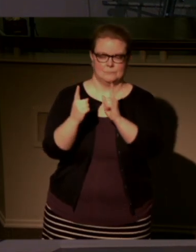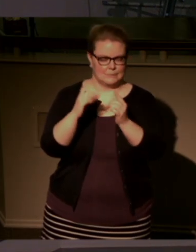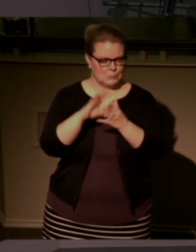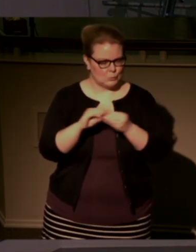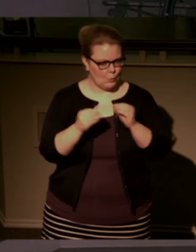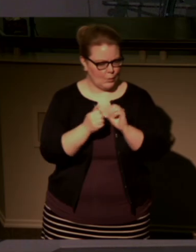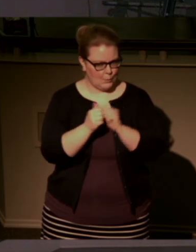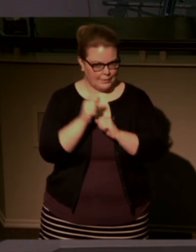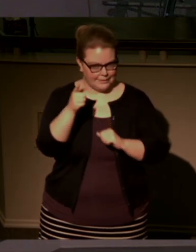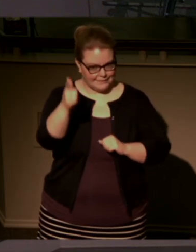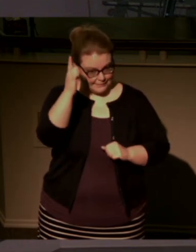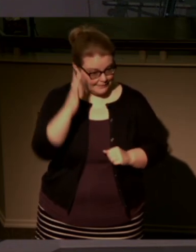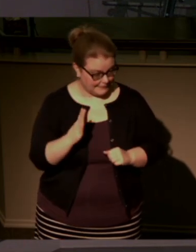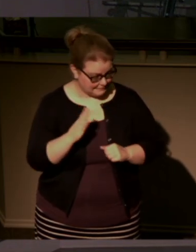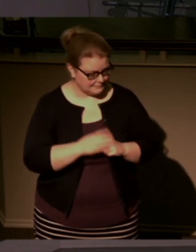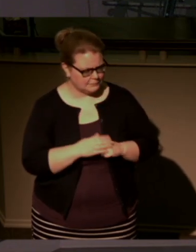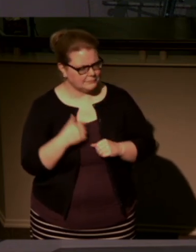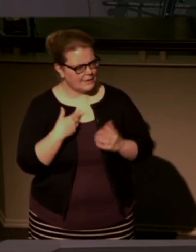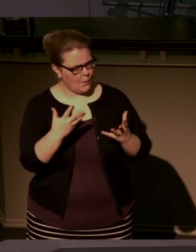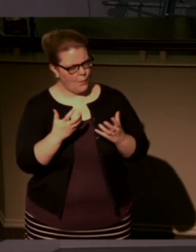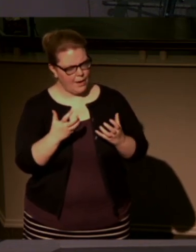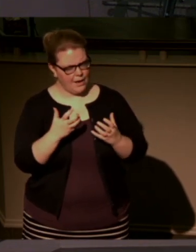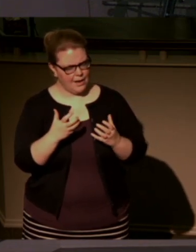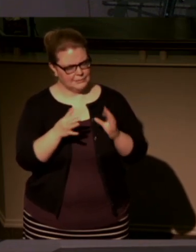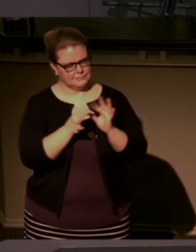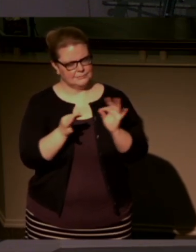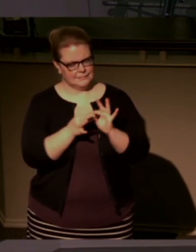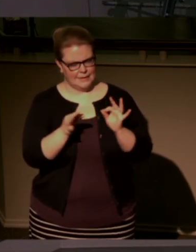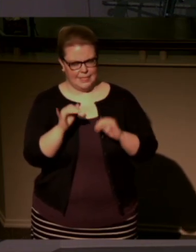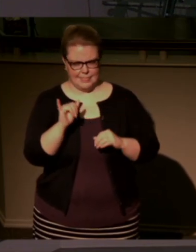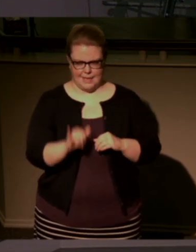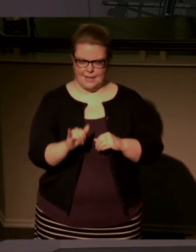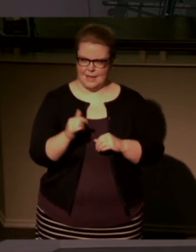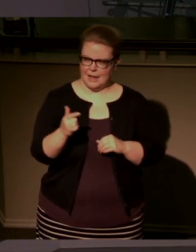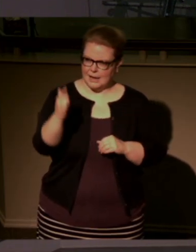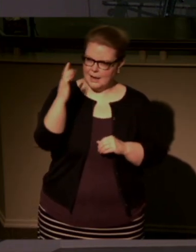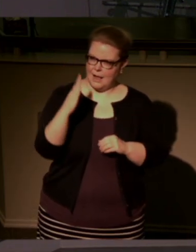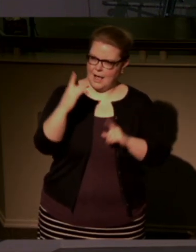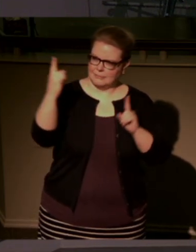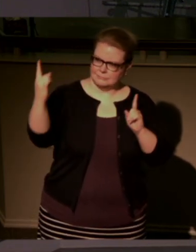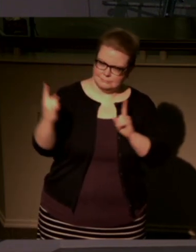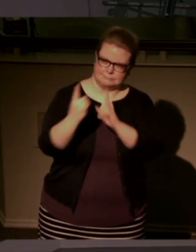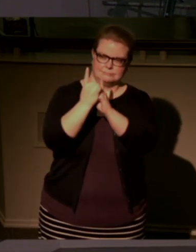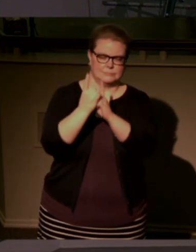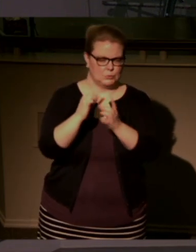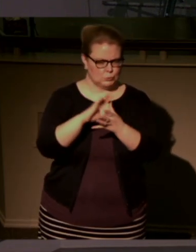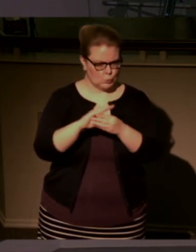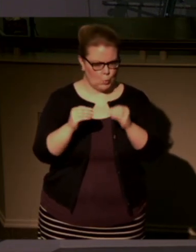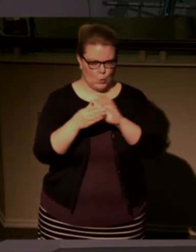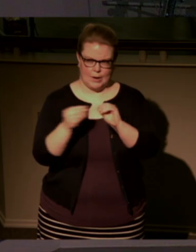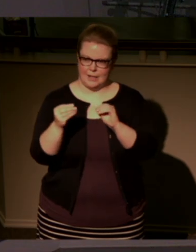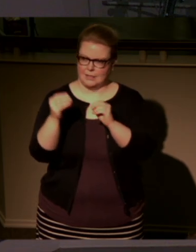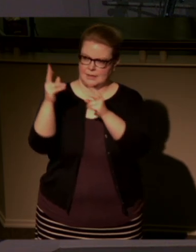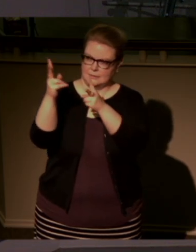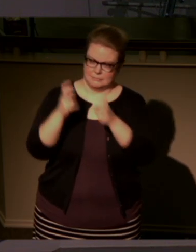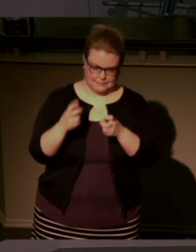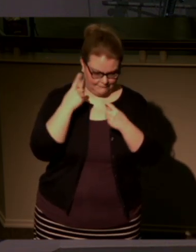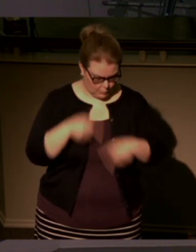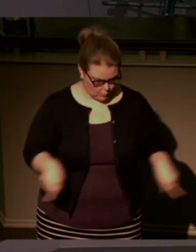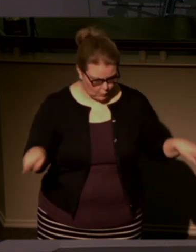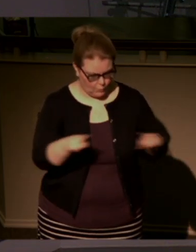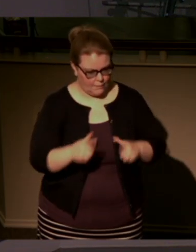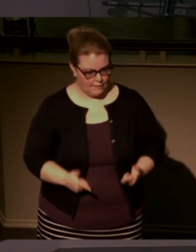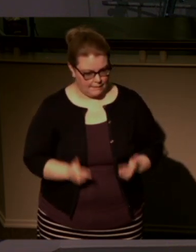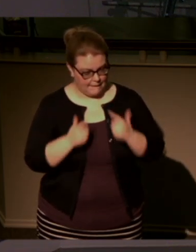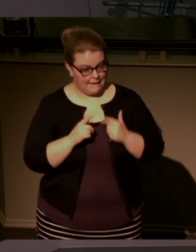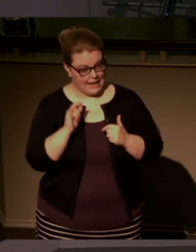And I want to talk today about this God encounter story that is turning up in your life. And in fact, if you have a heart